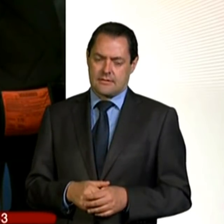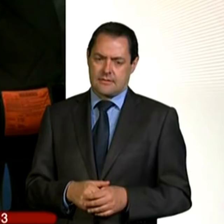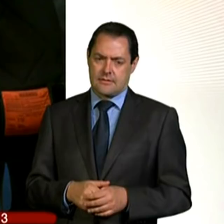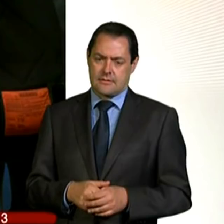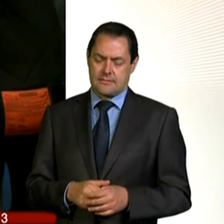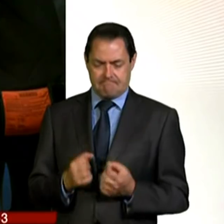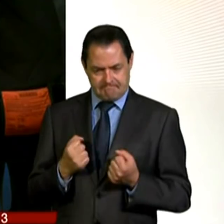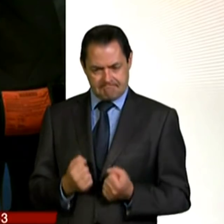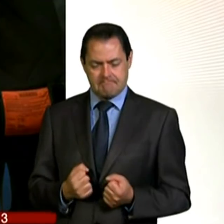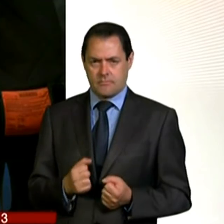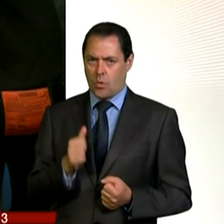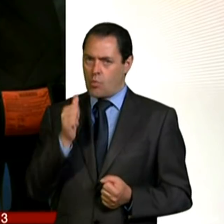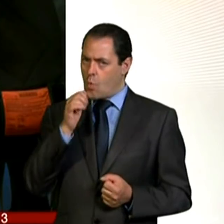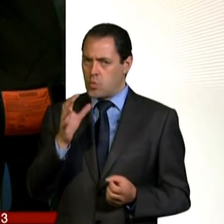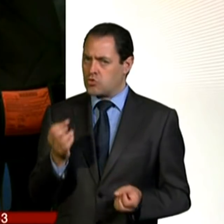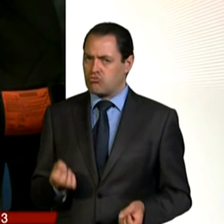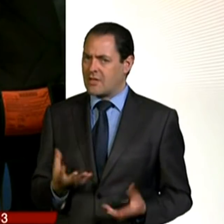I wouldn't surrender.